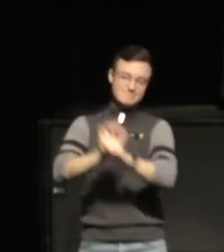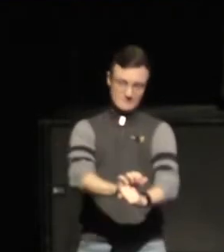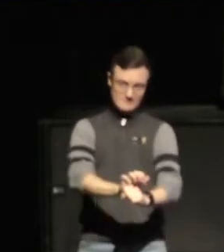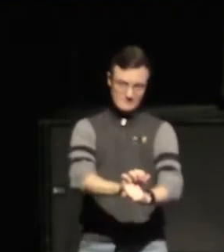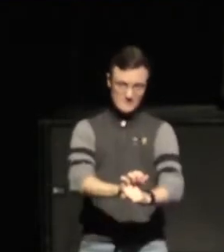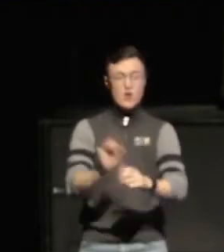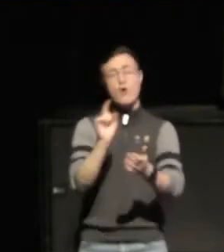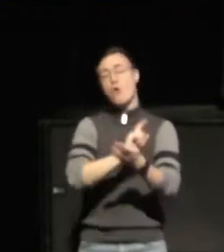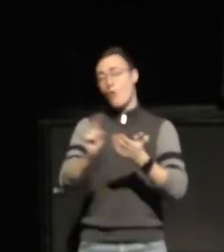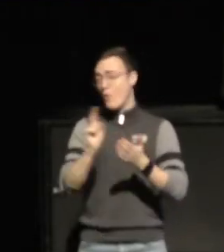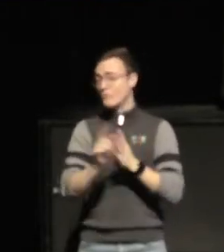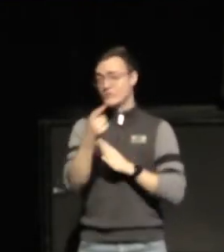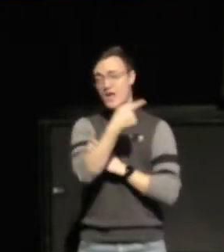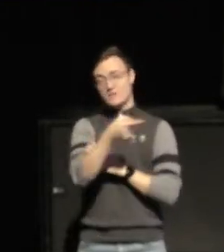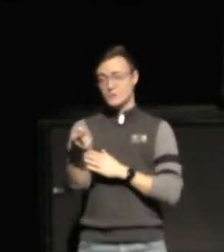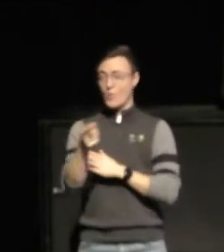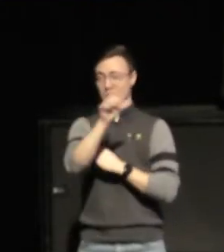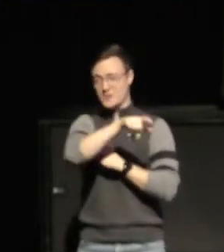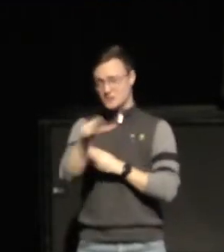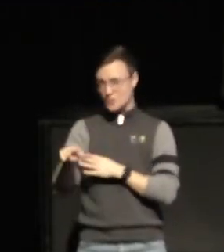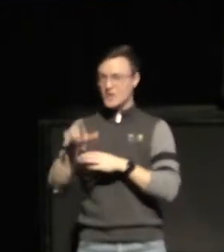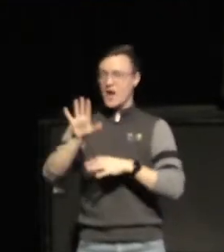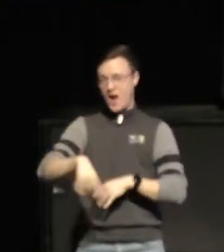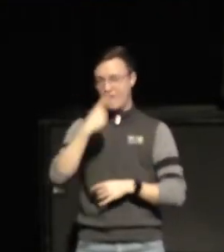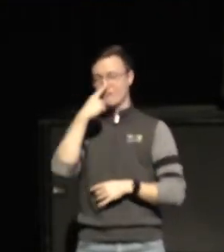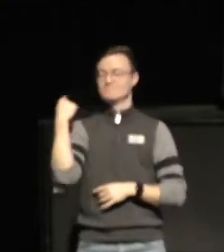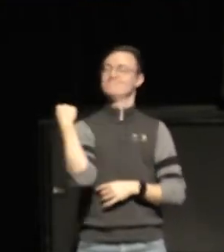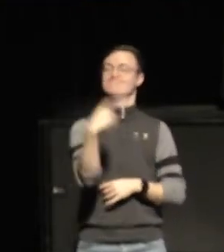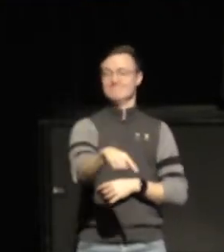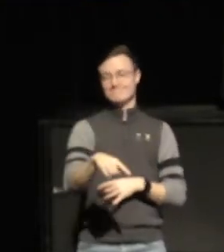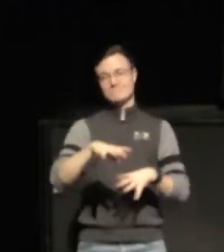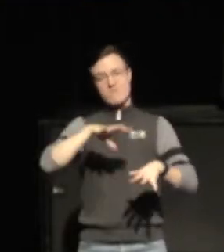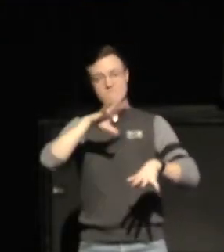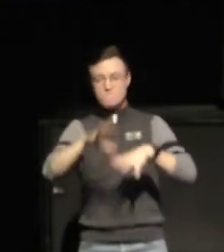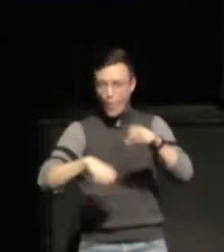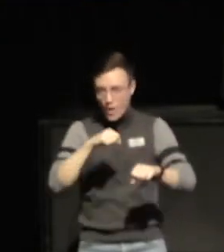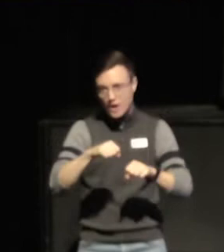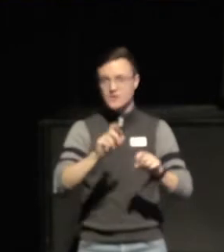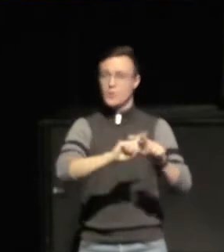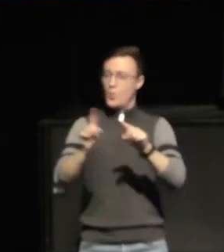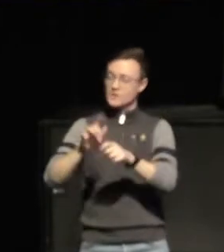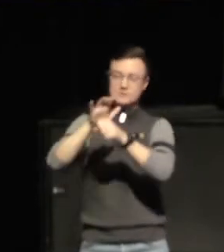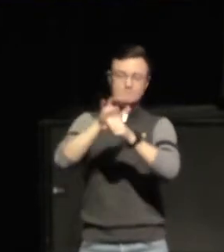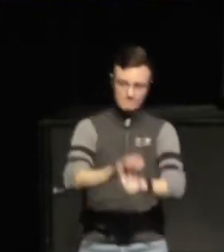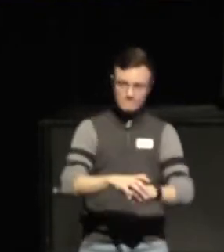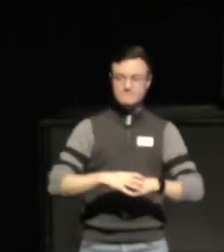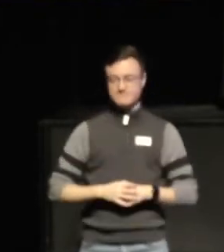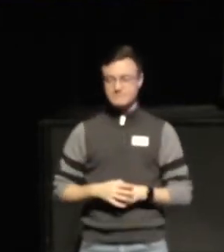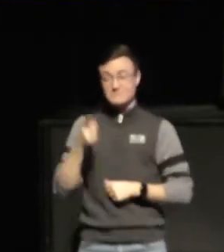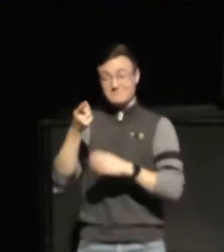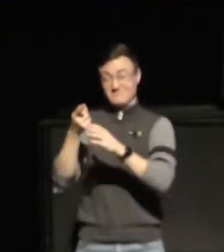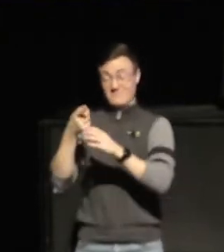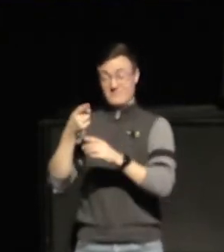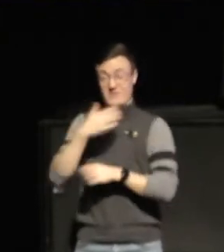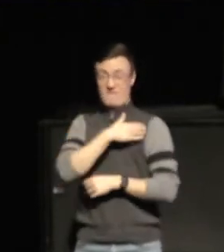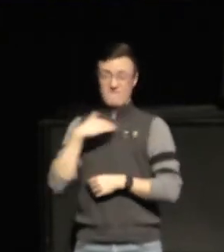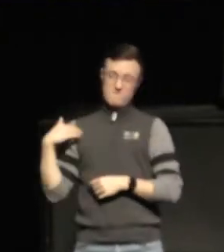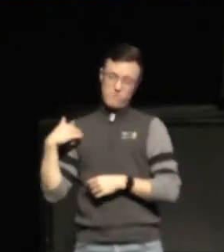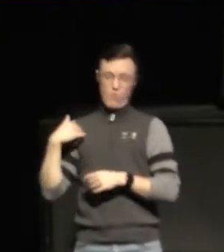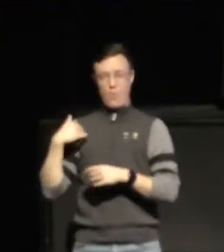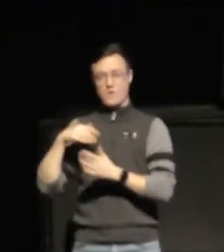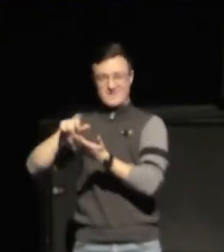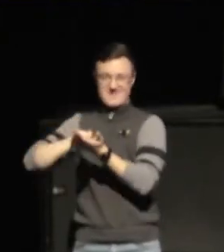subjected to violence and repression. And the declaration reiterates